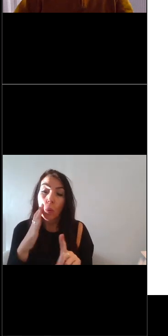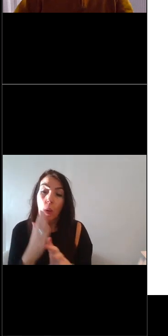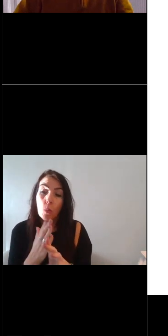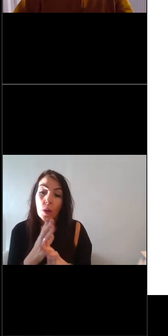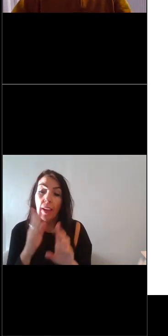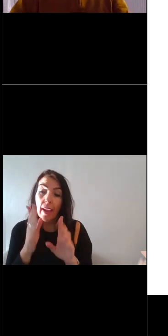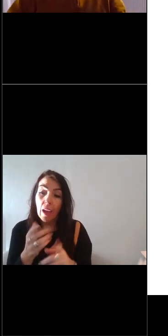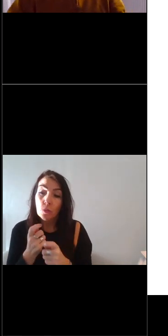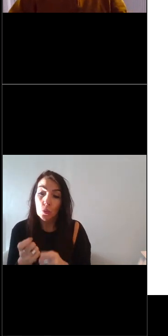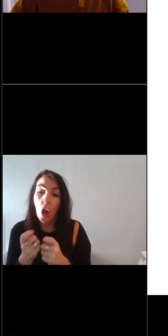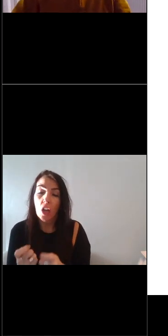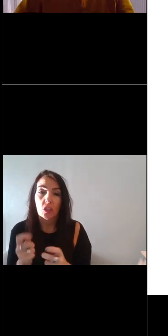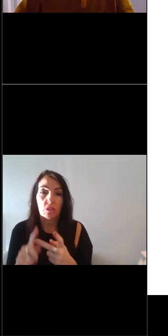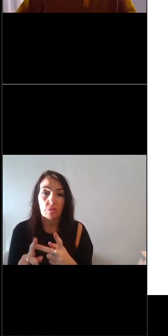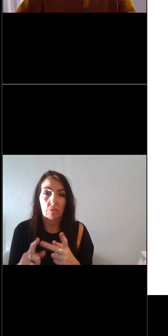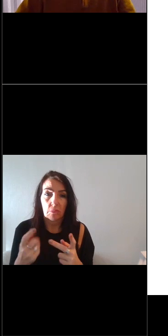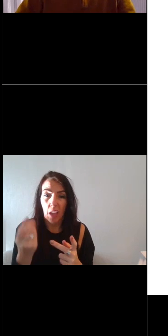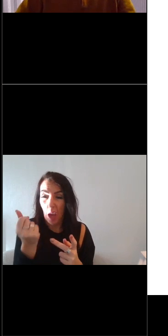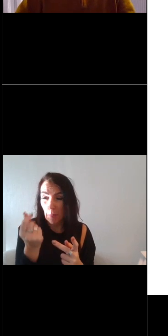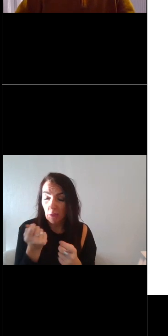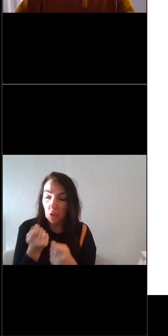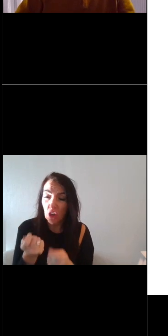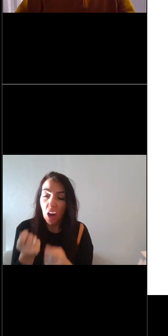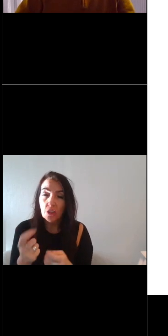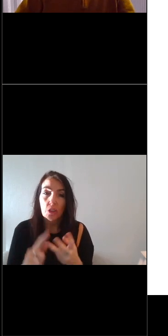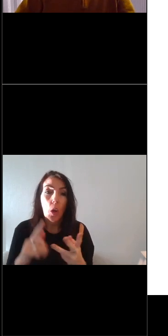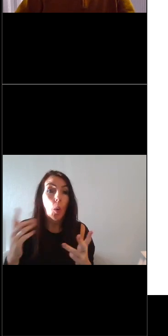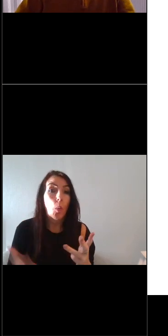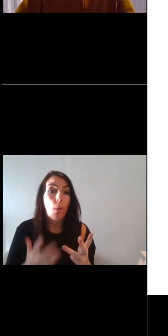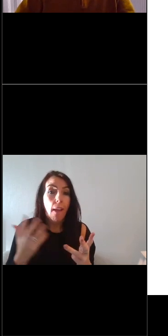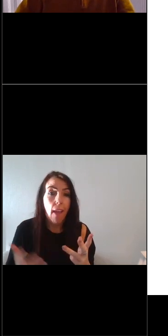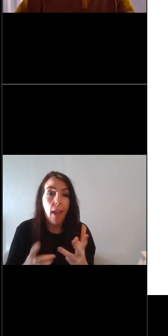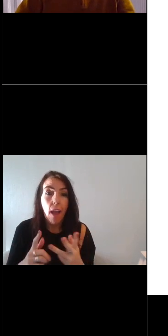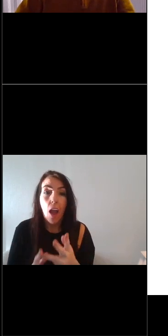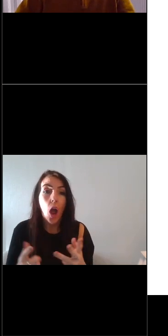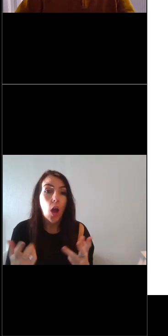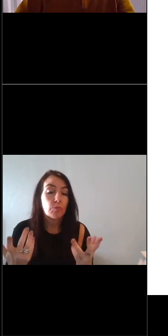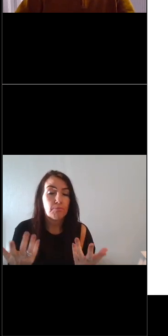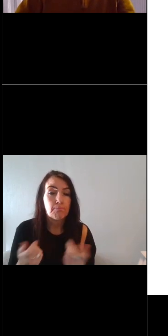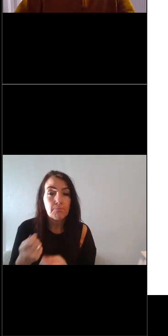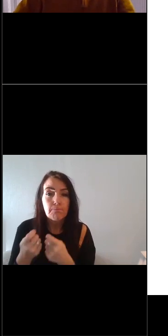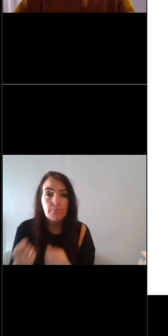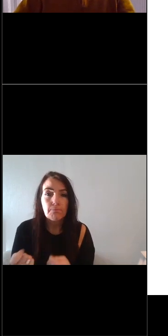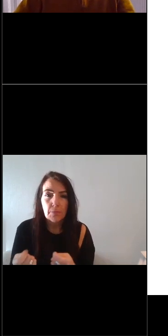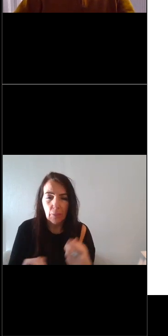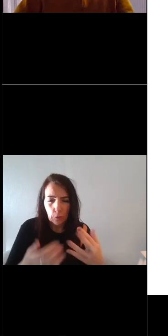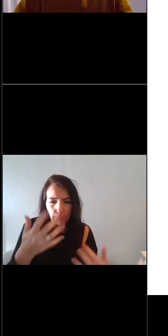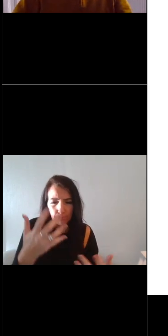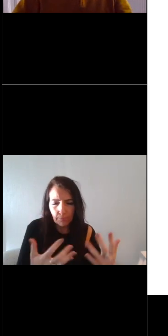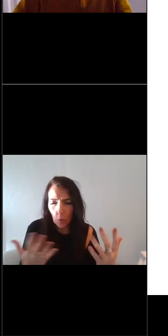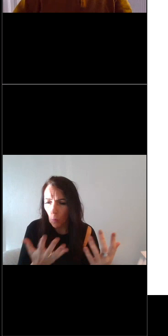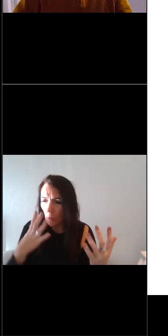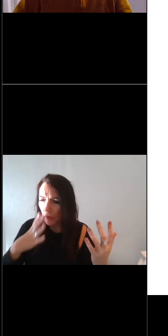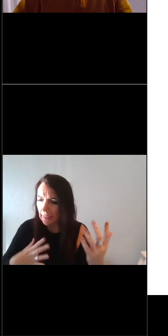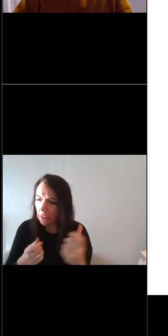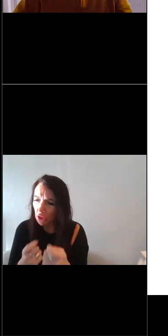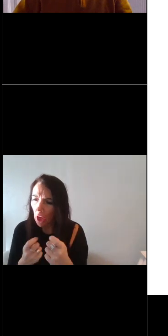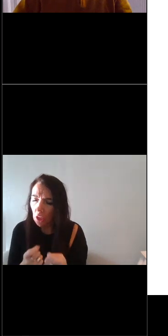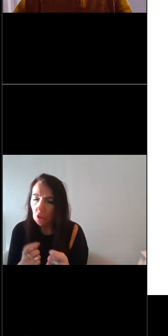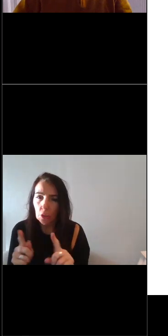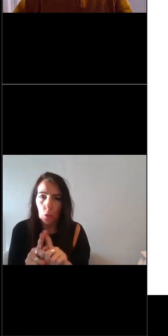charging, how much may be needed, where and when that might be needed from the telematics, and the variance between the